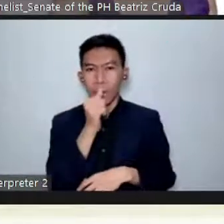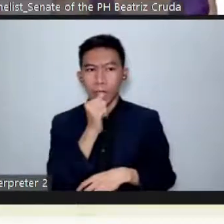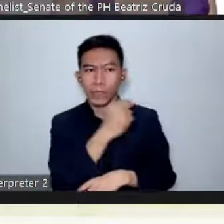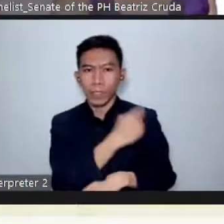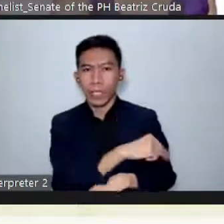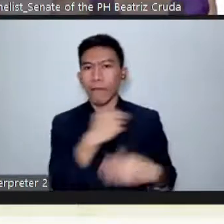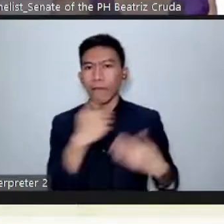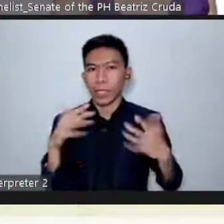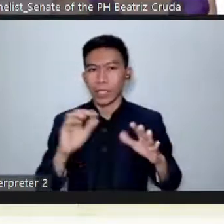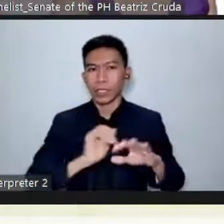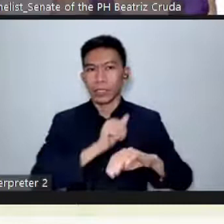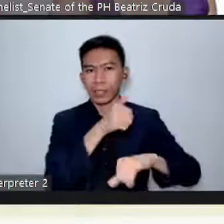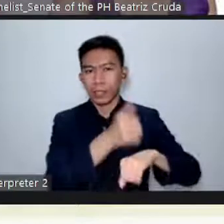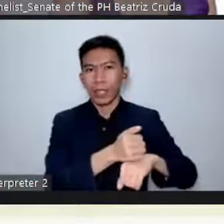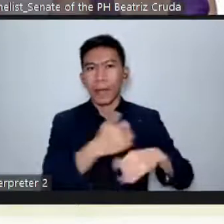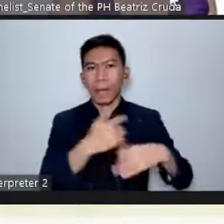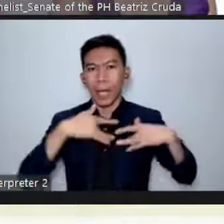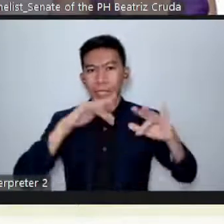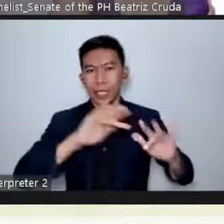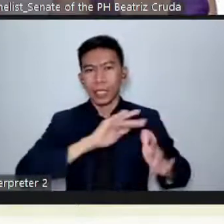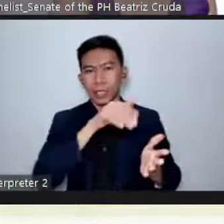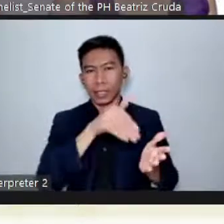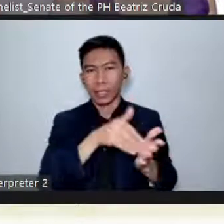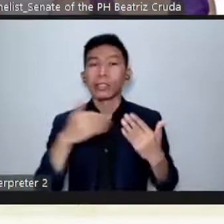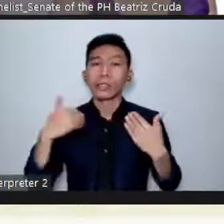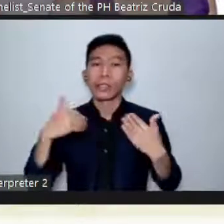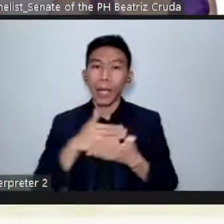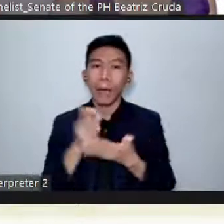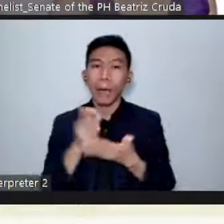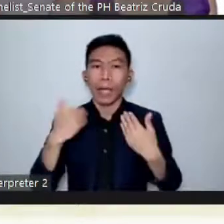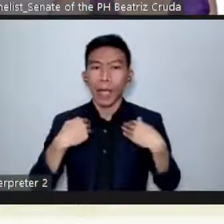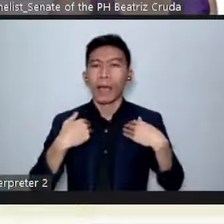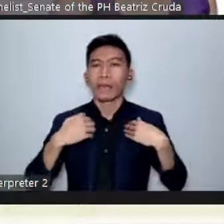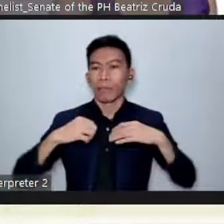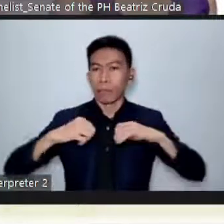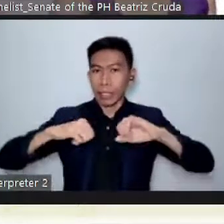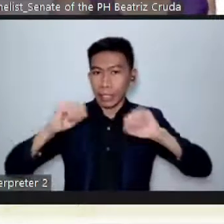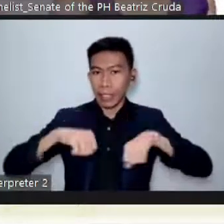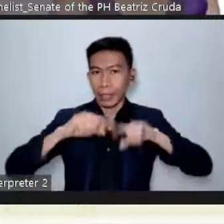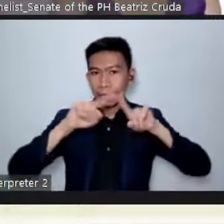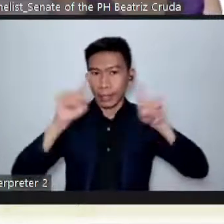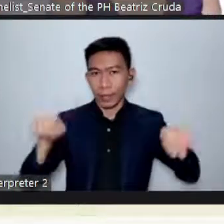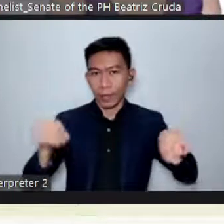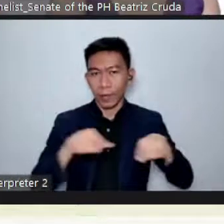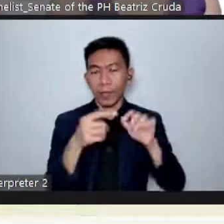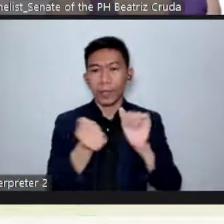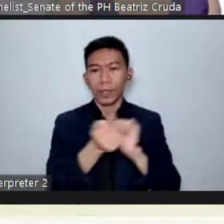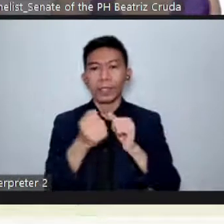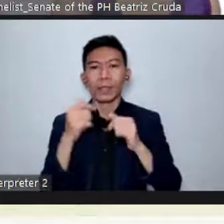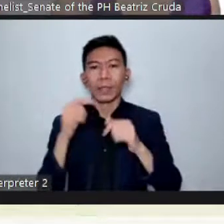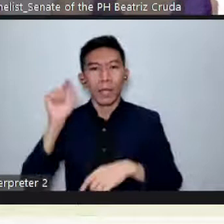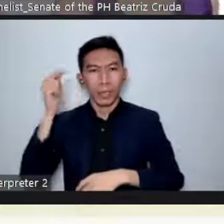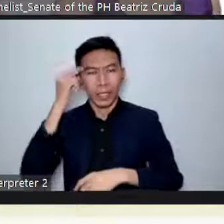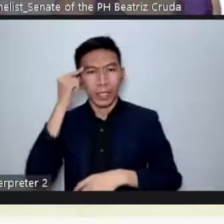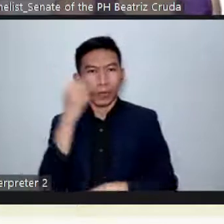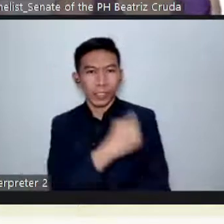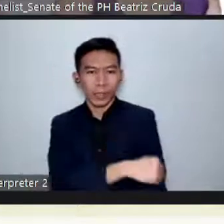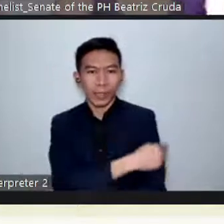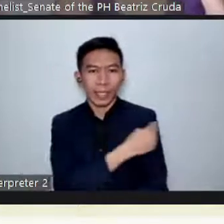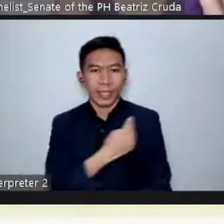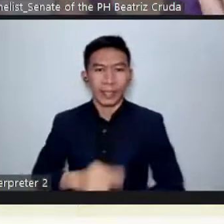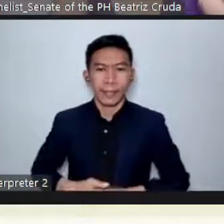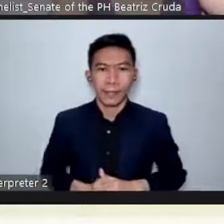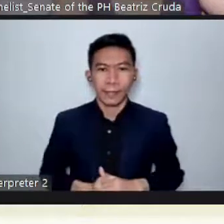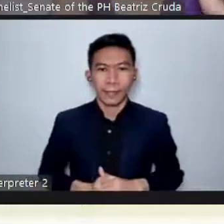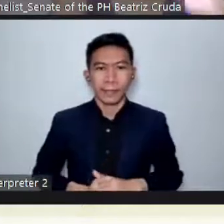of them have MOA with public hospitals po. Okay. Okay, so let's go